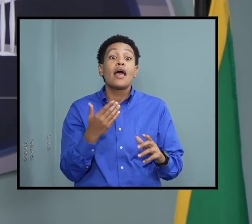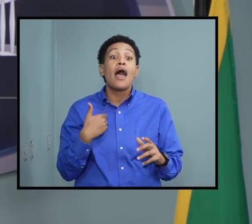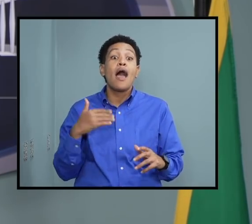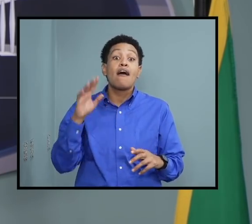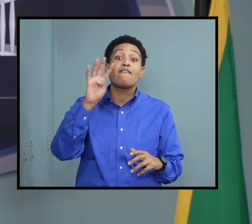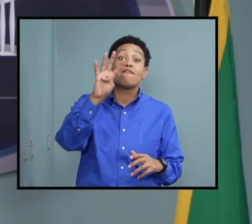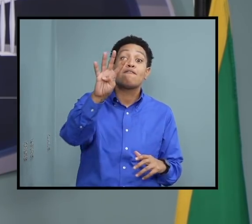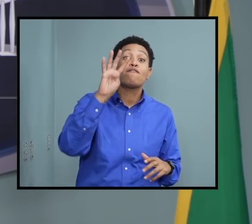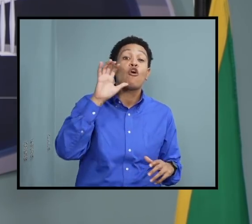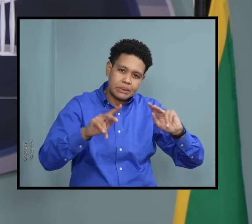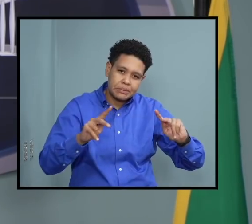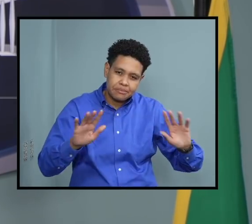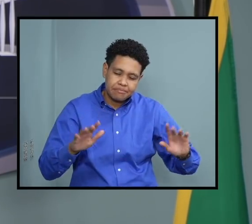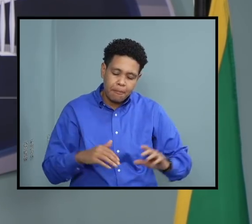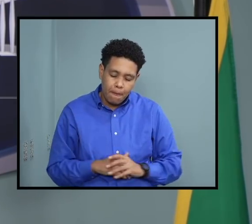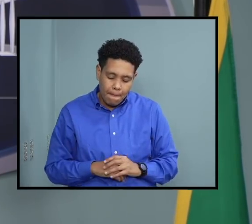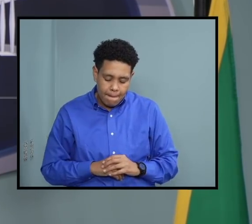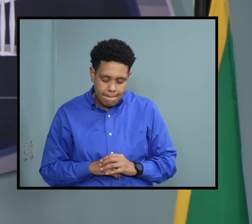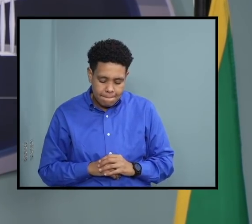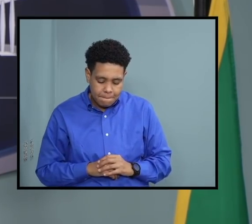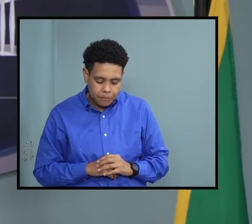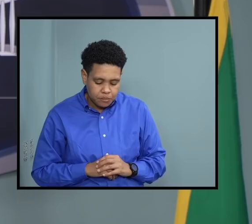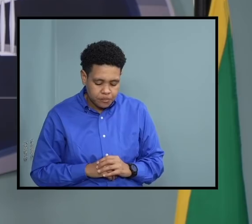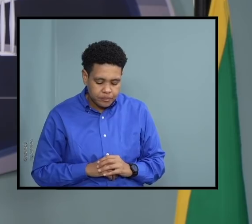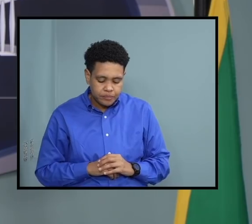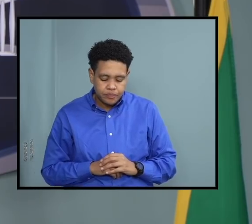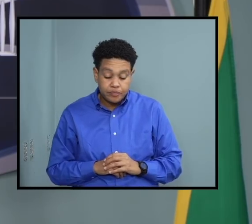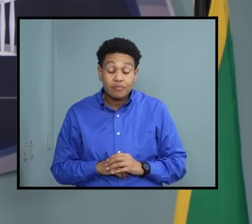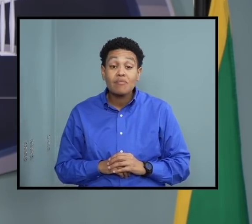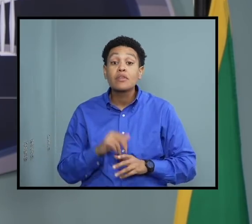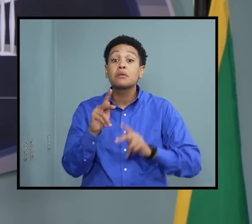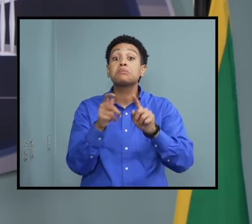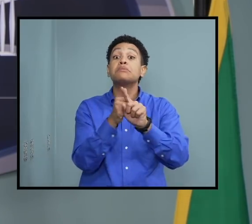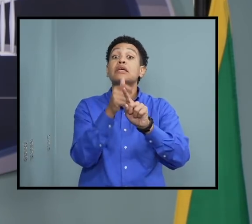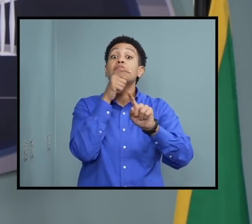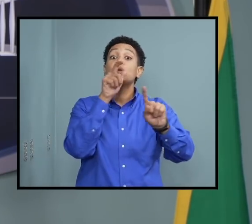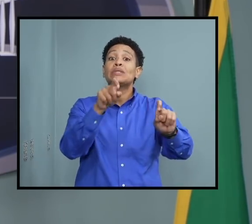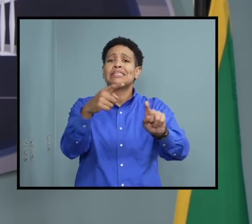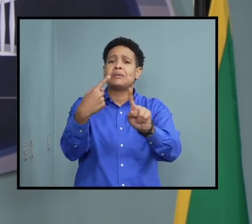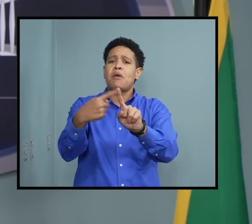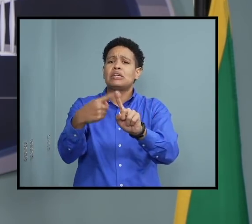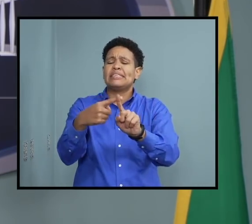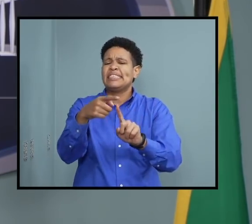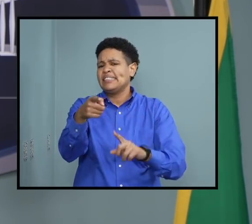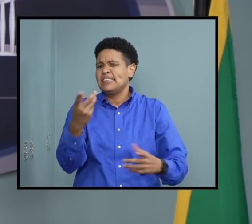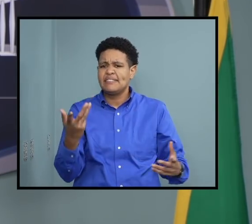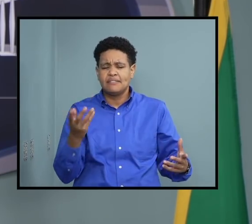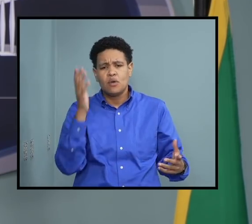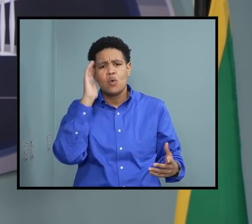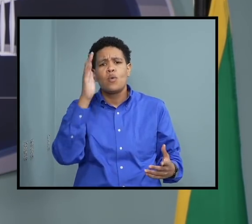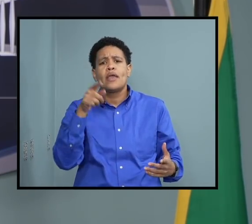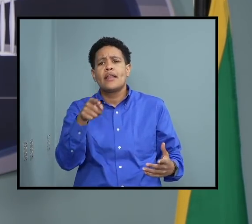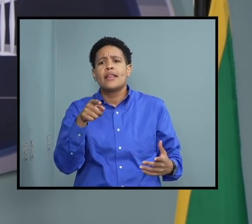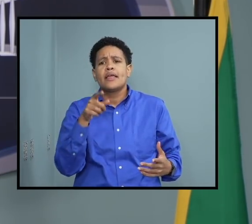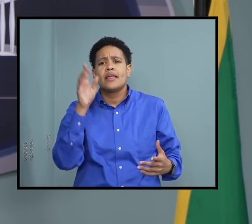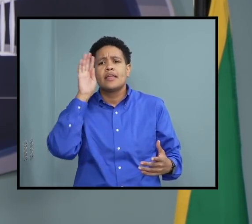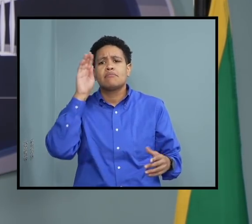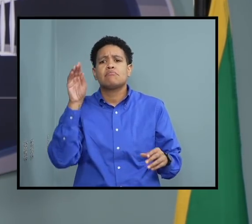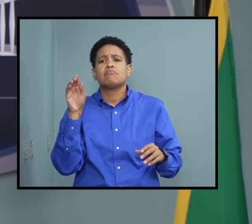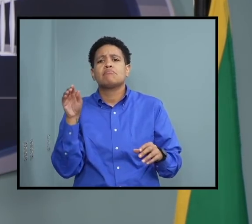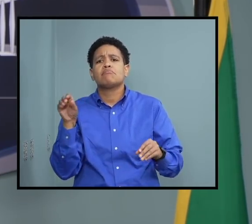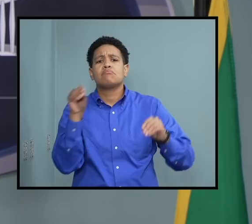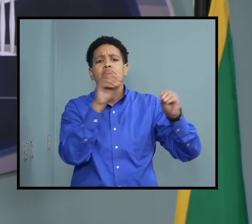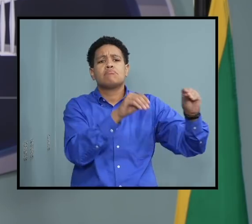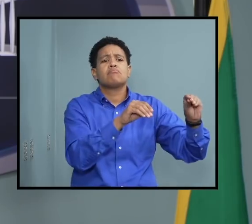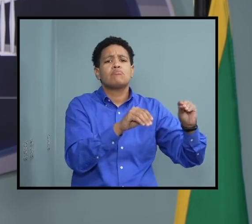home quarantines. Persons whose tests are positive will be moved into a state